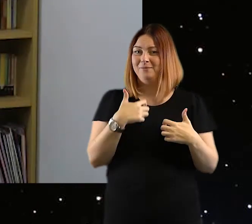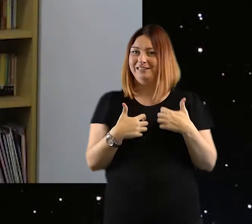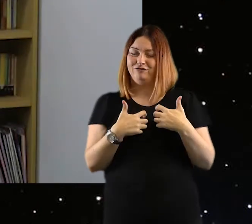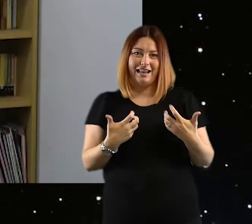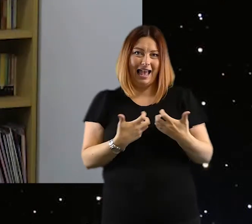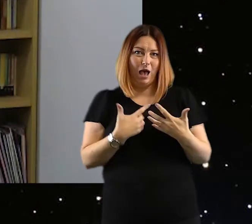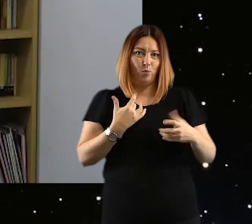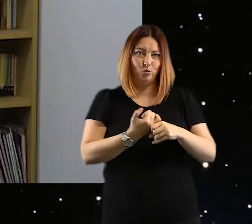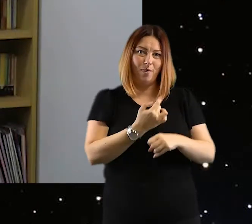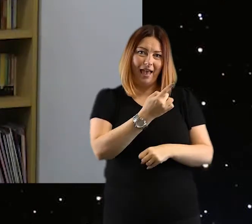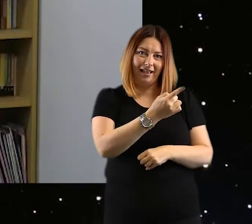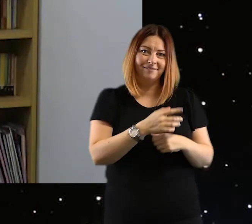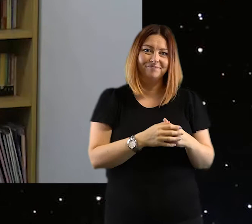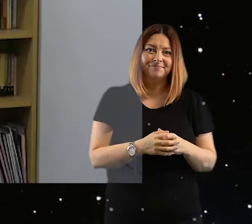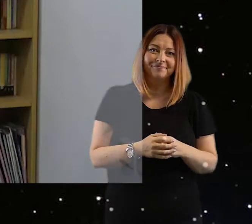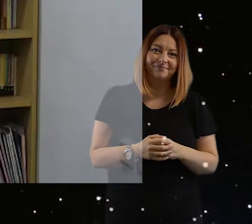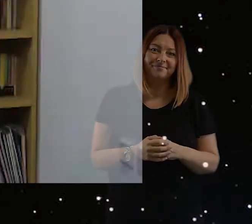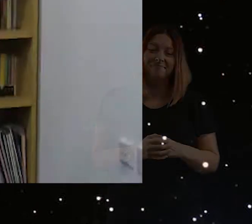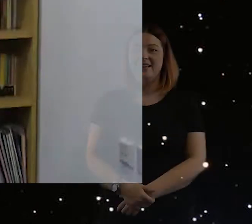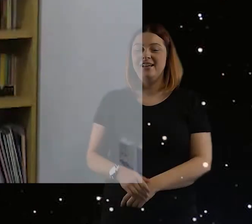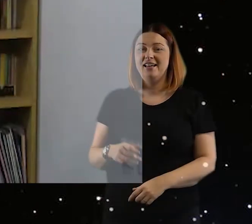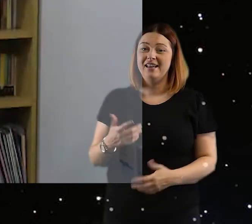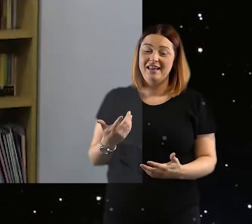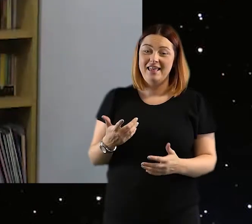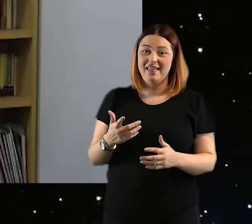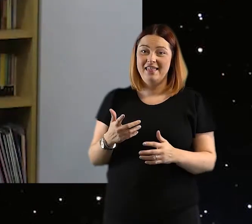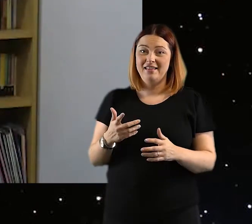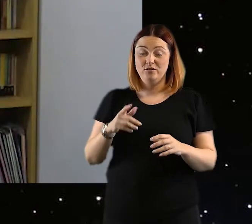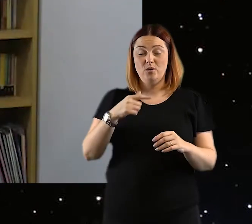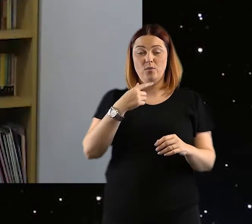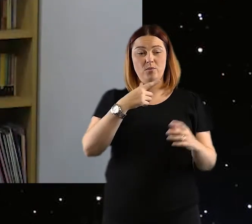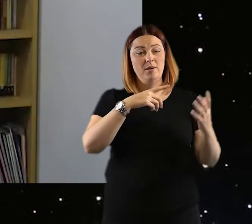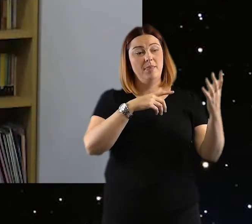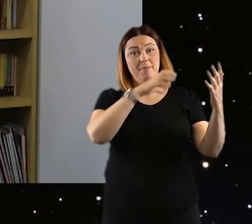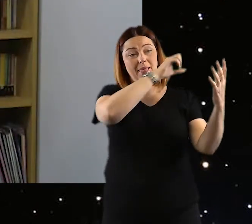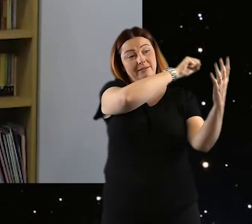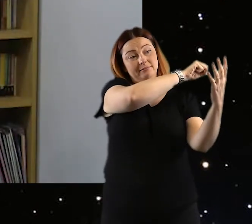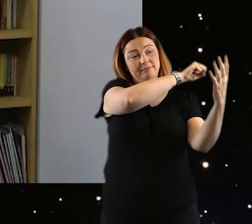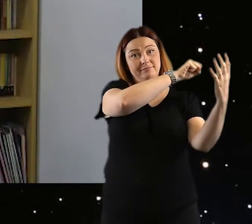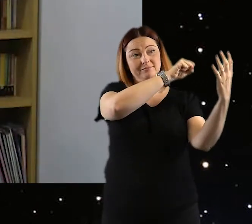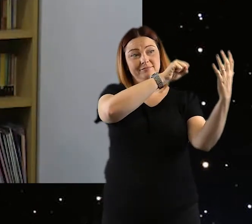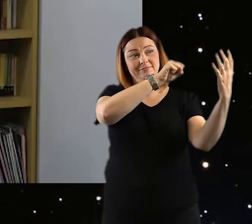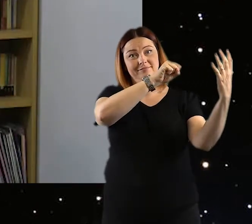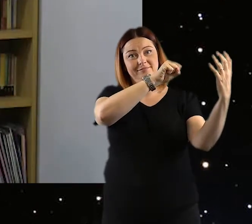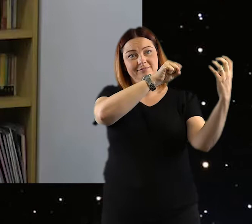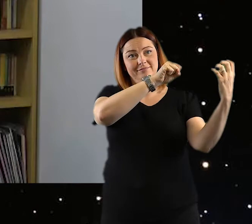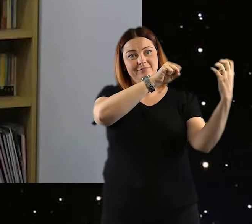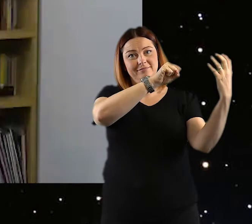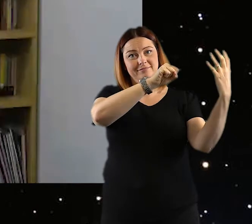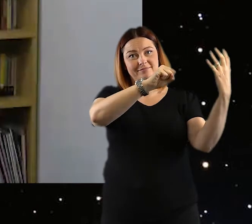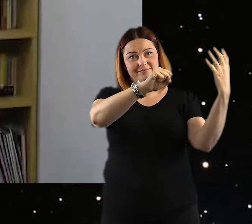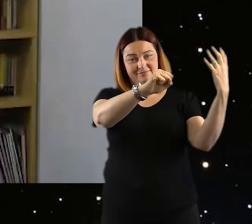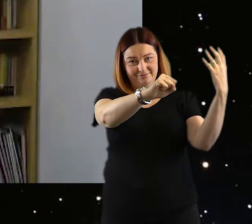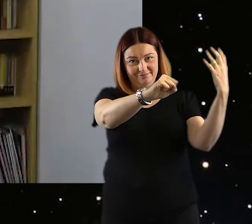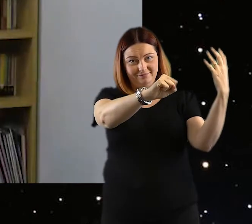planets. Now, how do we do that? So I said the planet moves between us and the star, so the